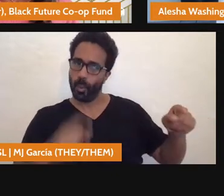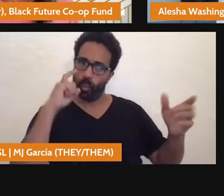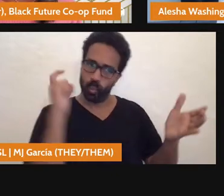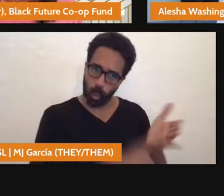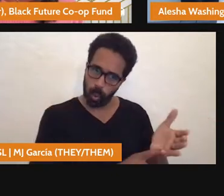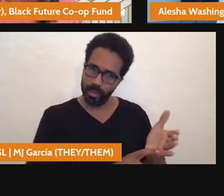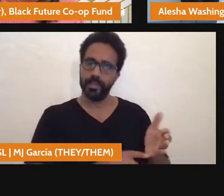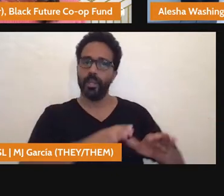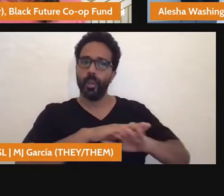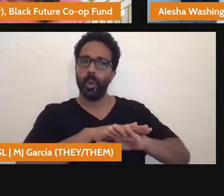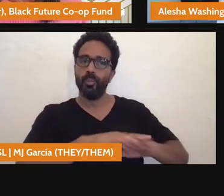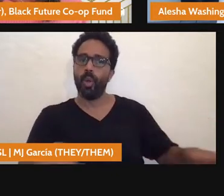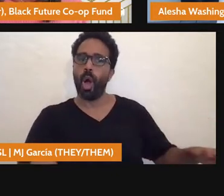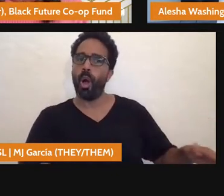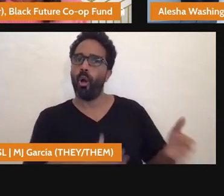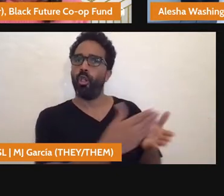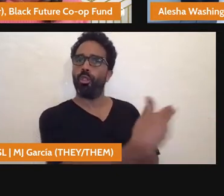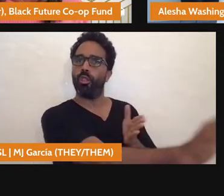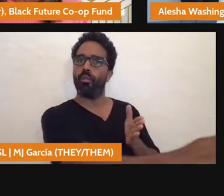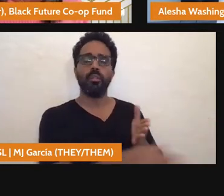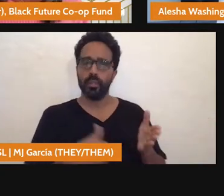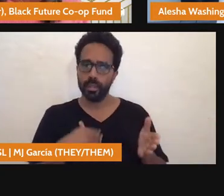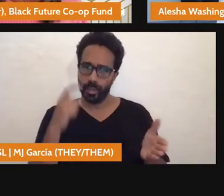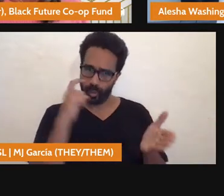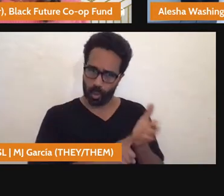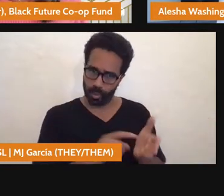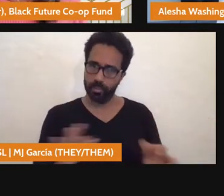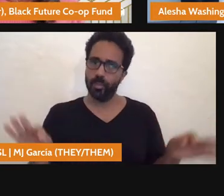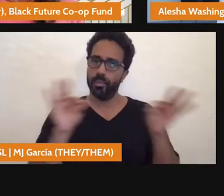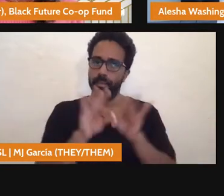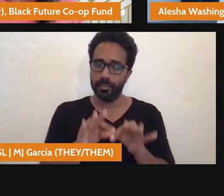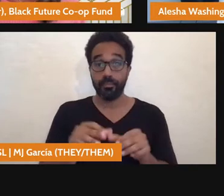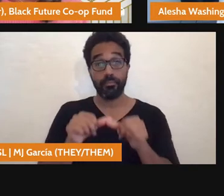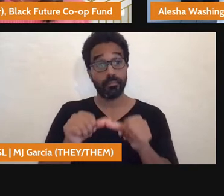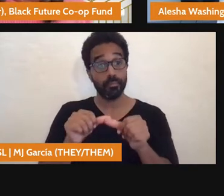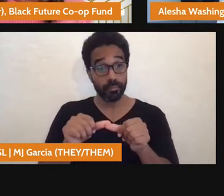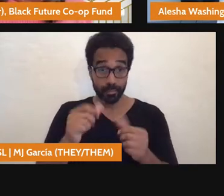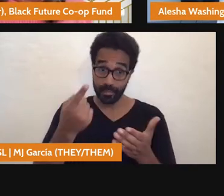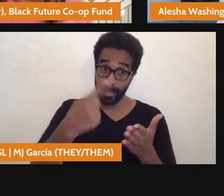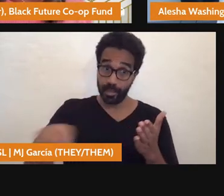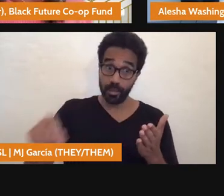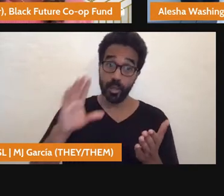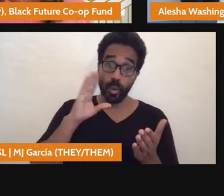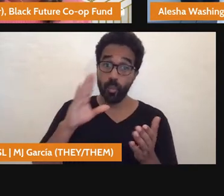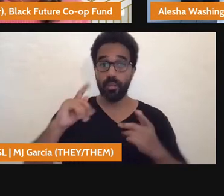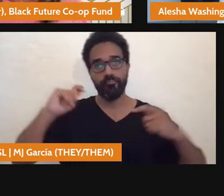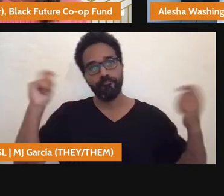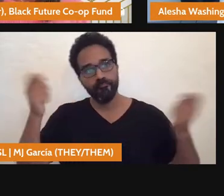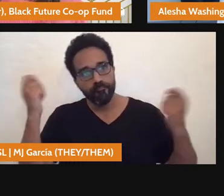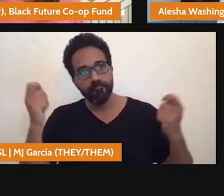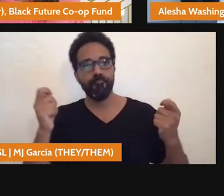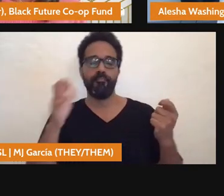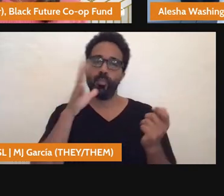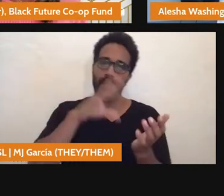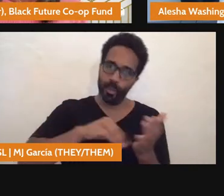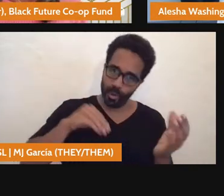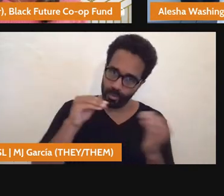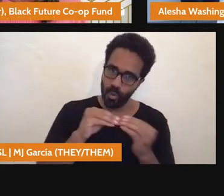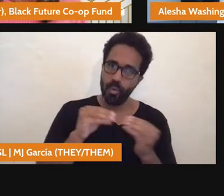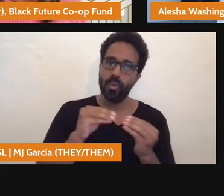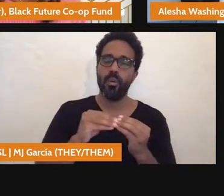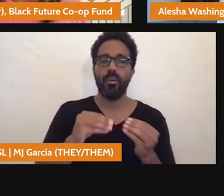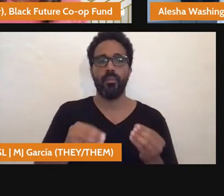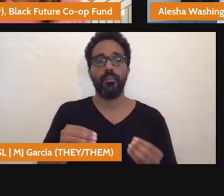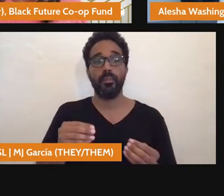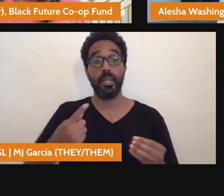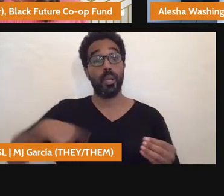in philanthropy. So continue to celebrate with us and learn with us all throughout this month of August. And as we say in Black